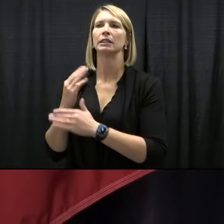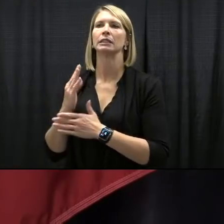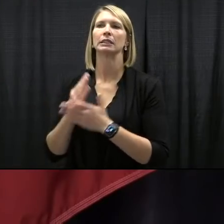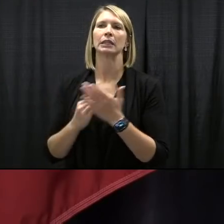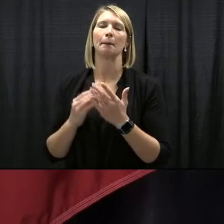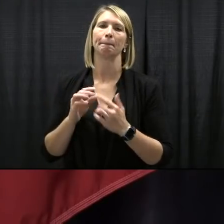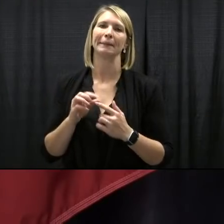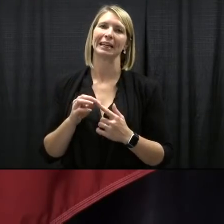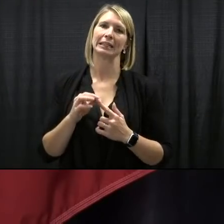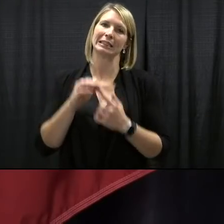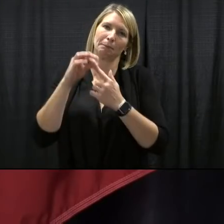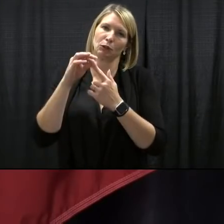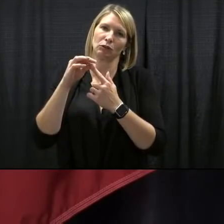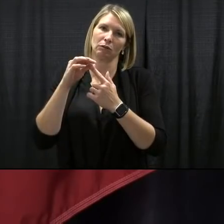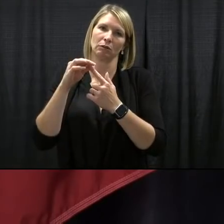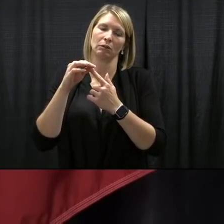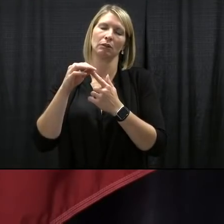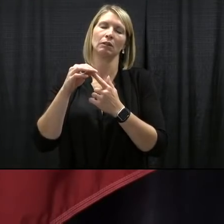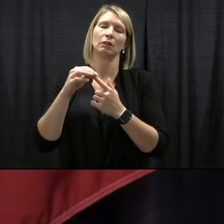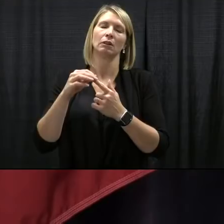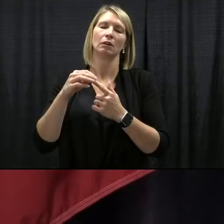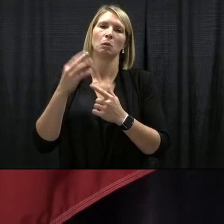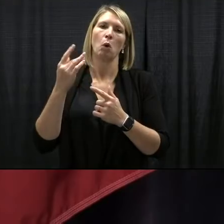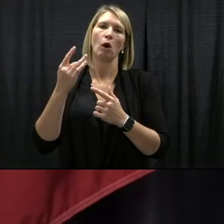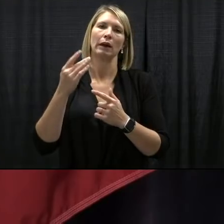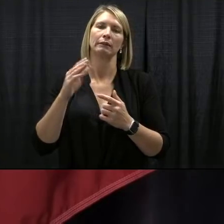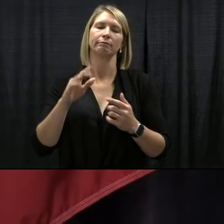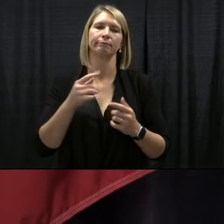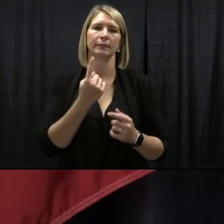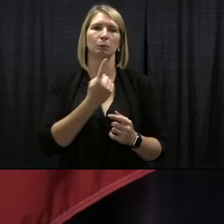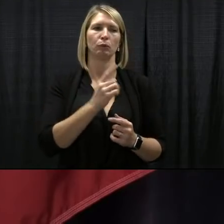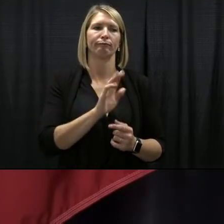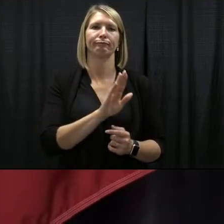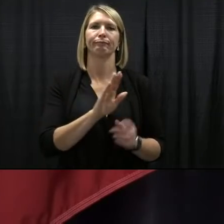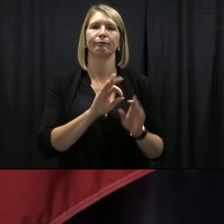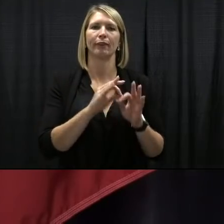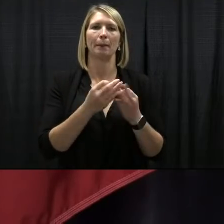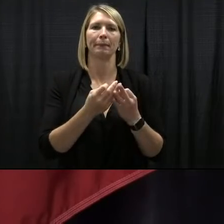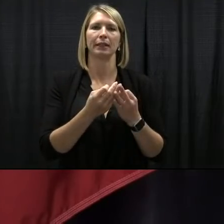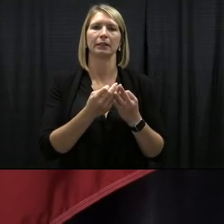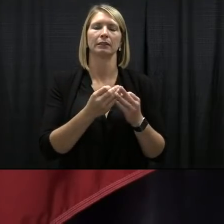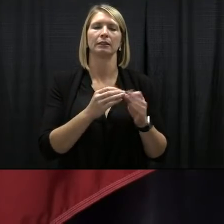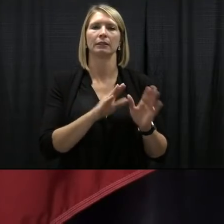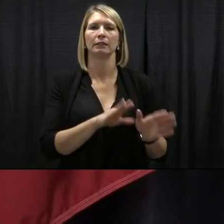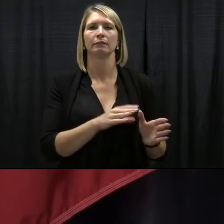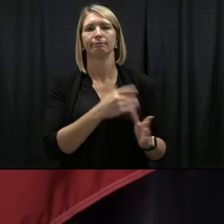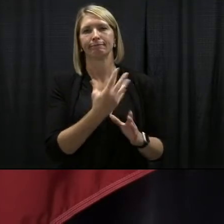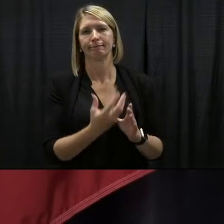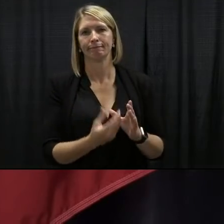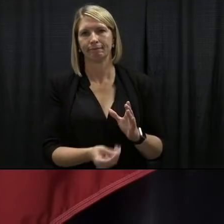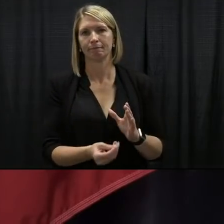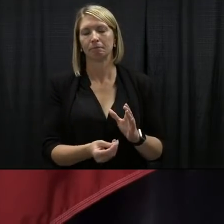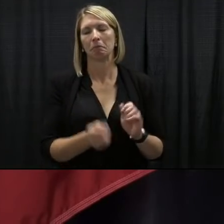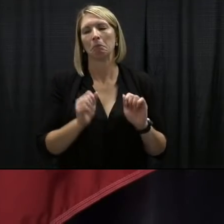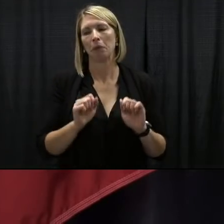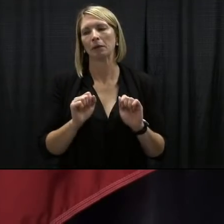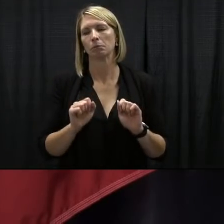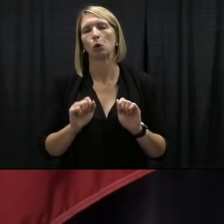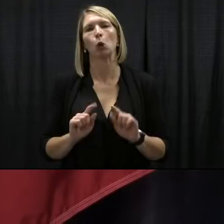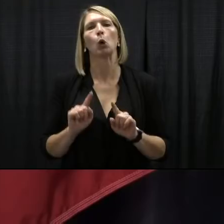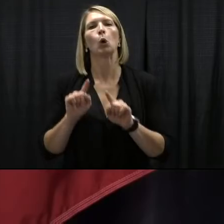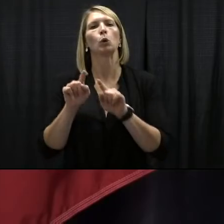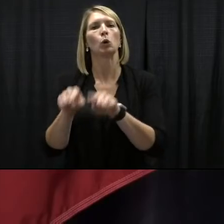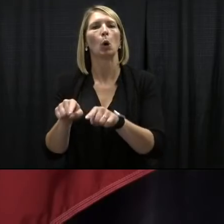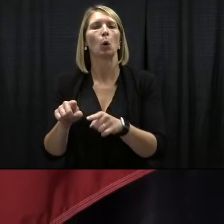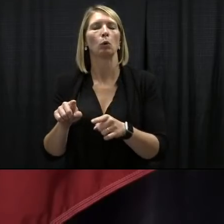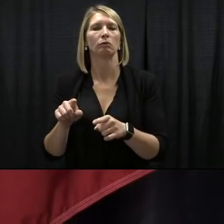people with death or other issues to attend certain events or as with a